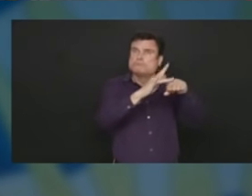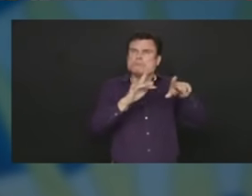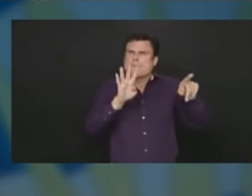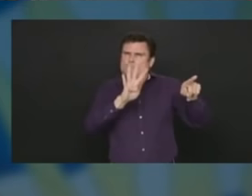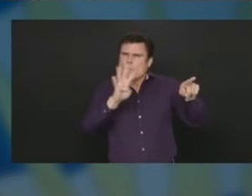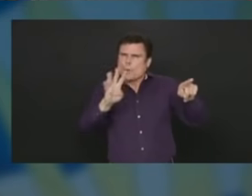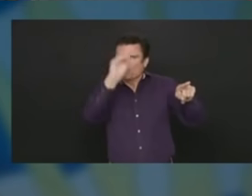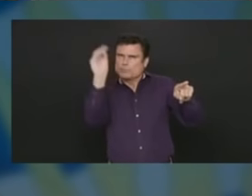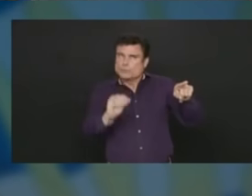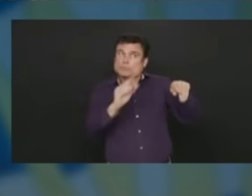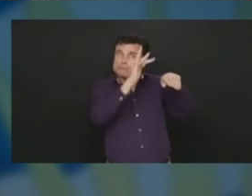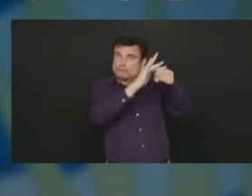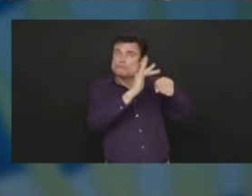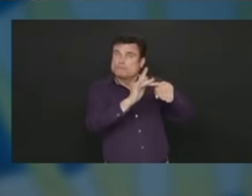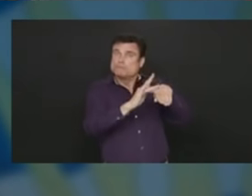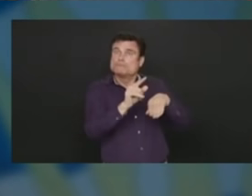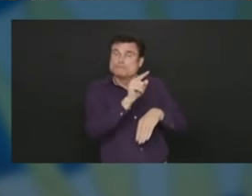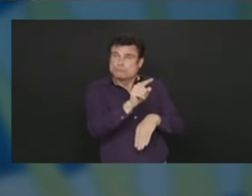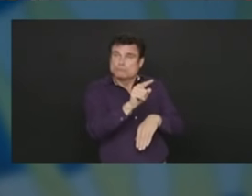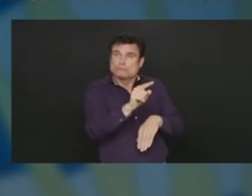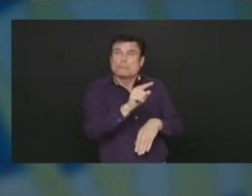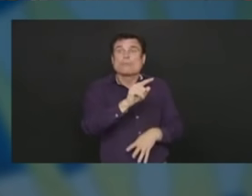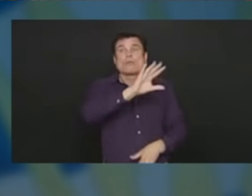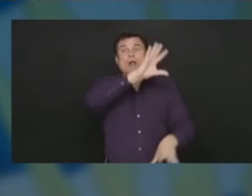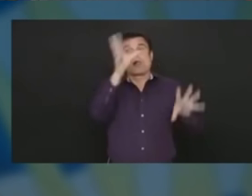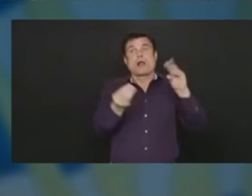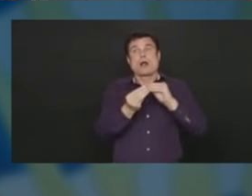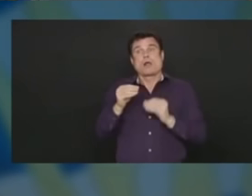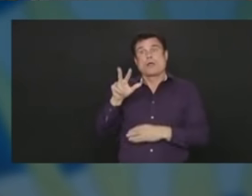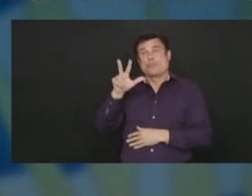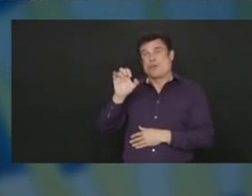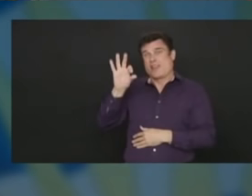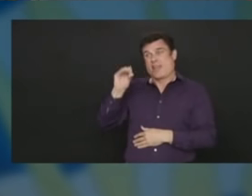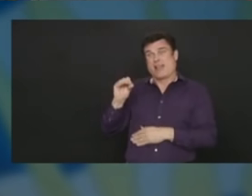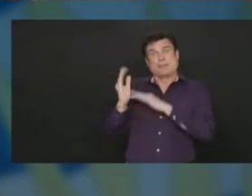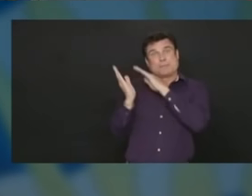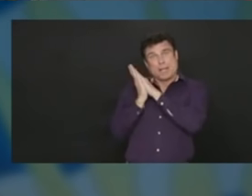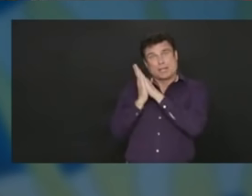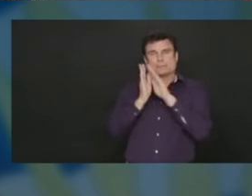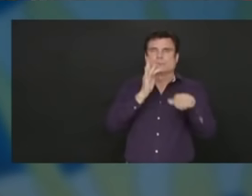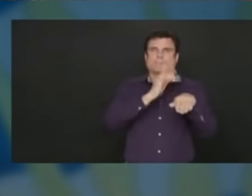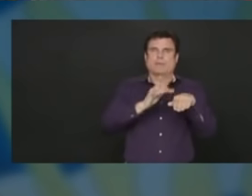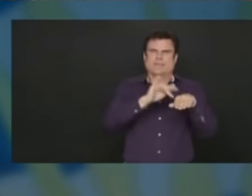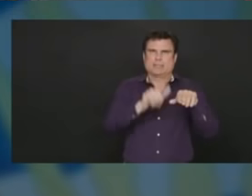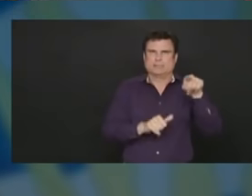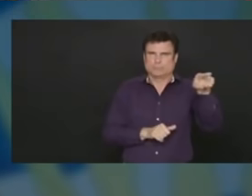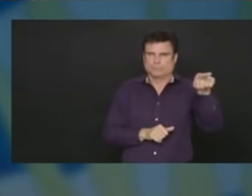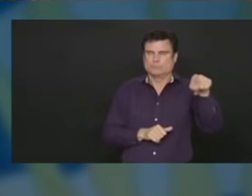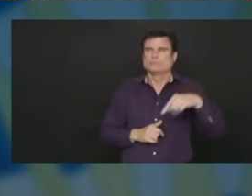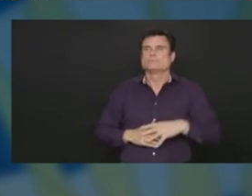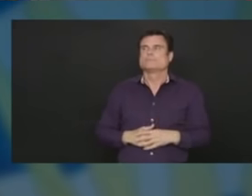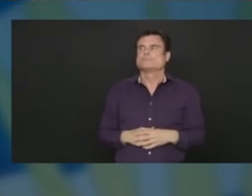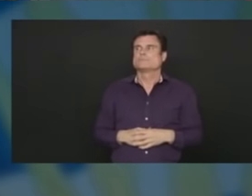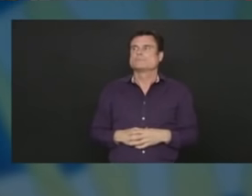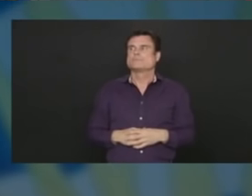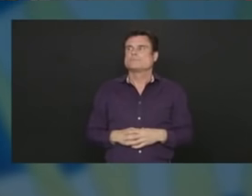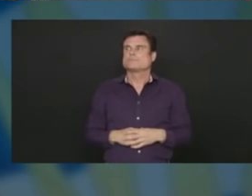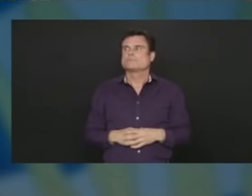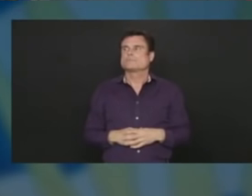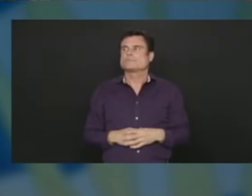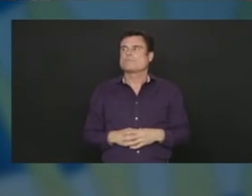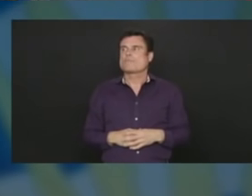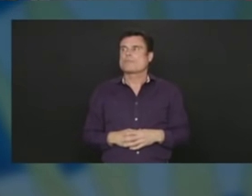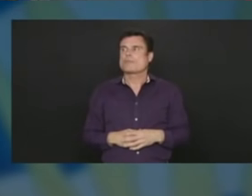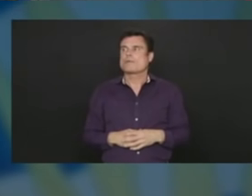30 people as of this graph's information, which was May 1st, 30 people in critical care